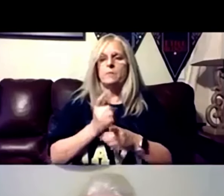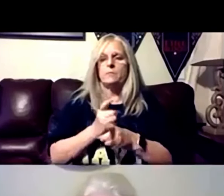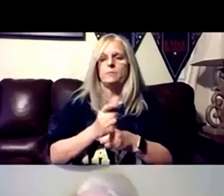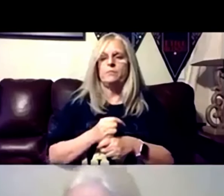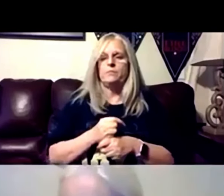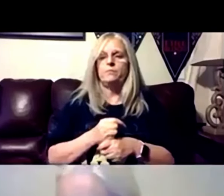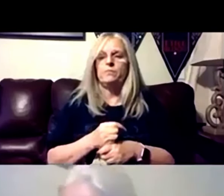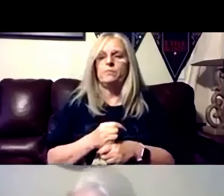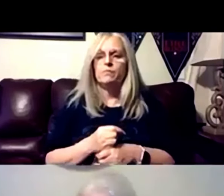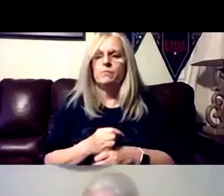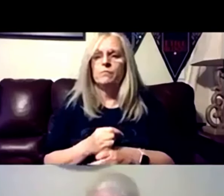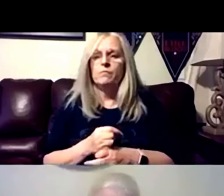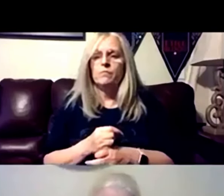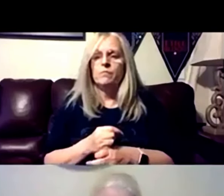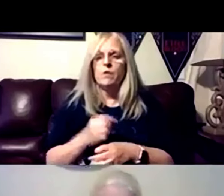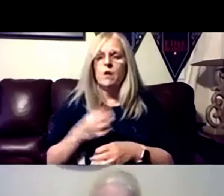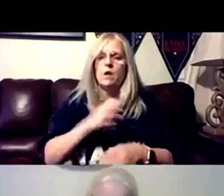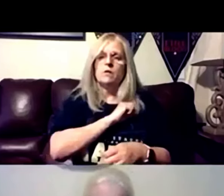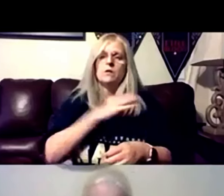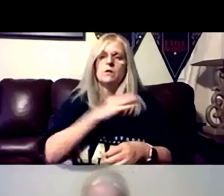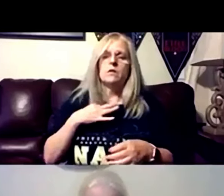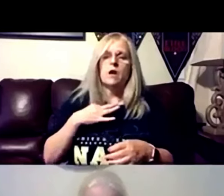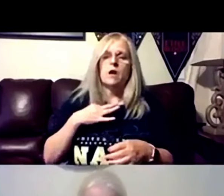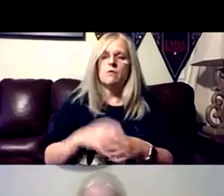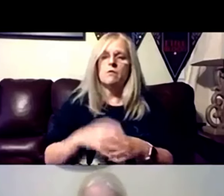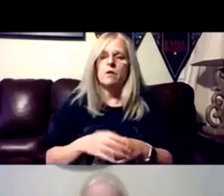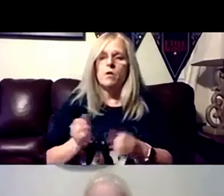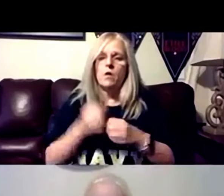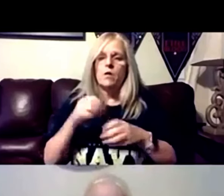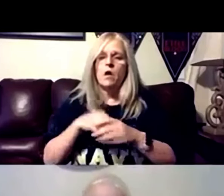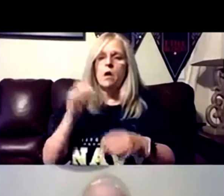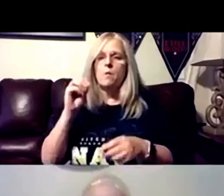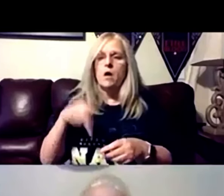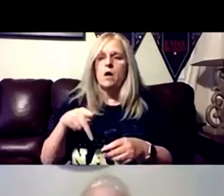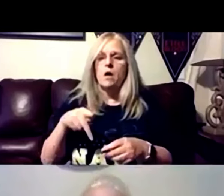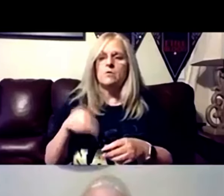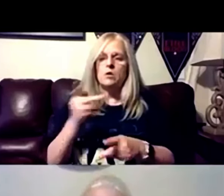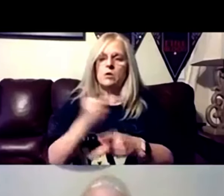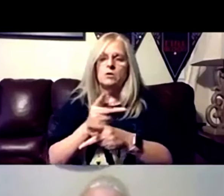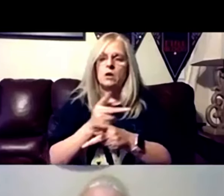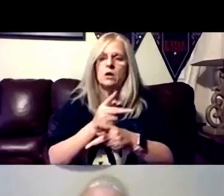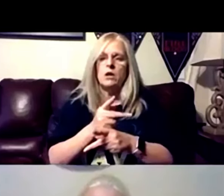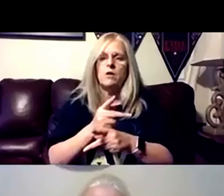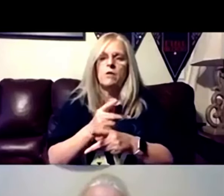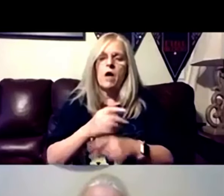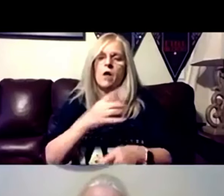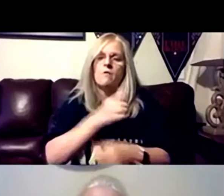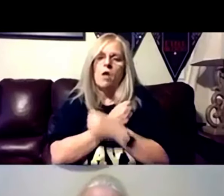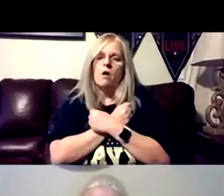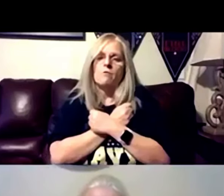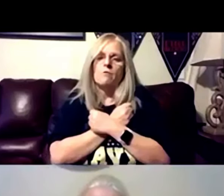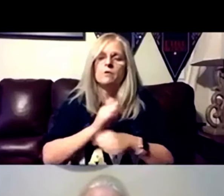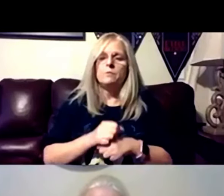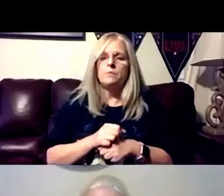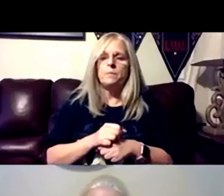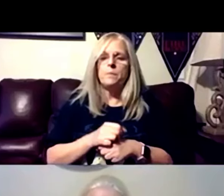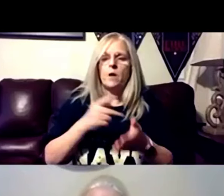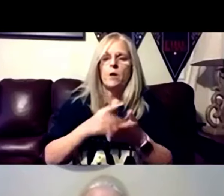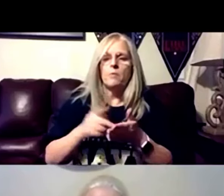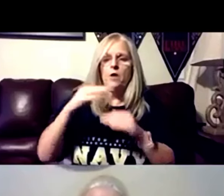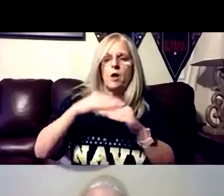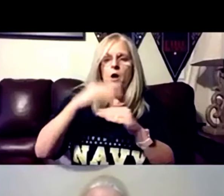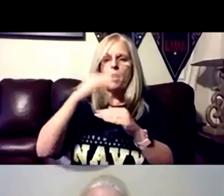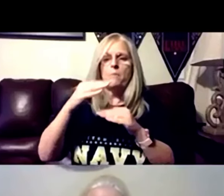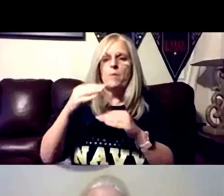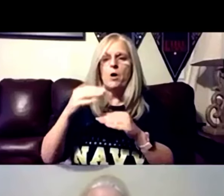know, the staff within ONPASSIVE, they're taken care of out of love, right? You pay them above average